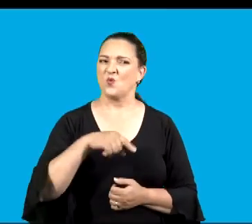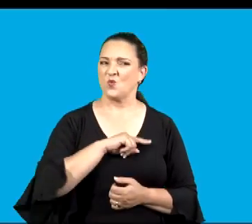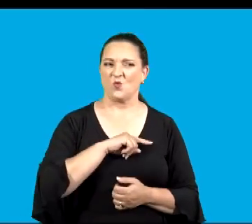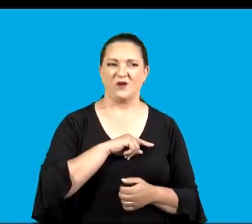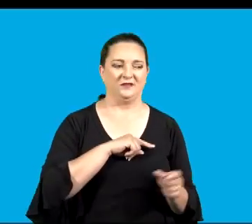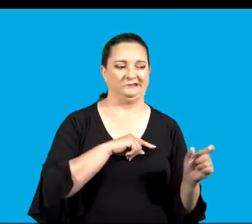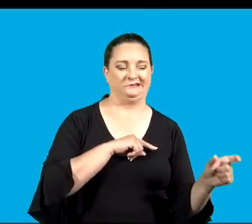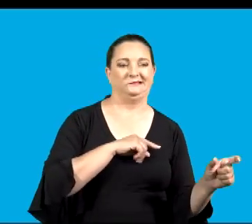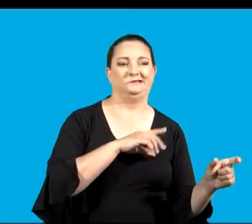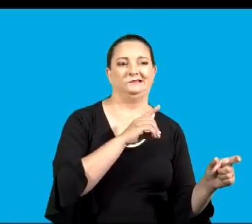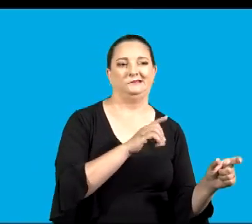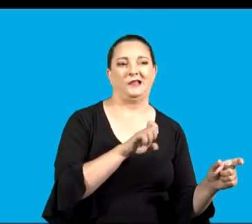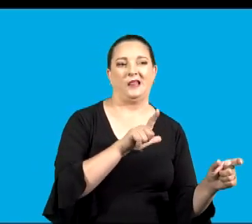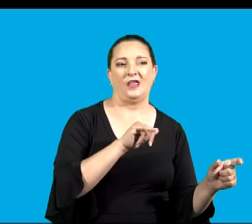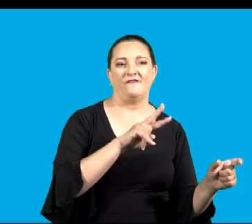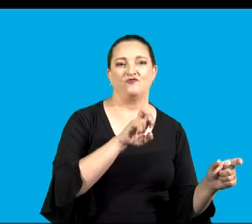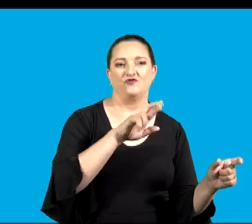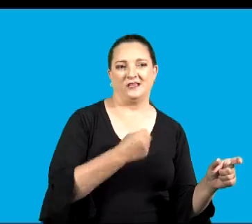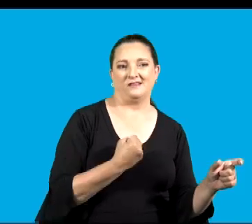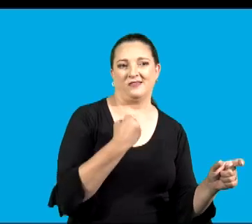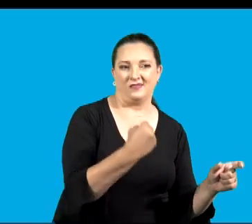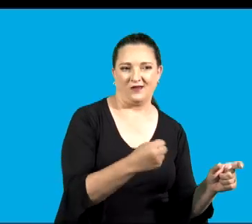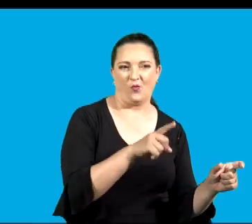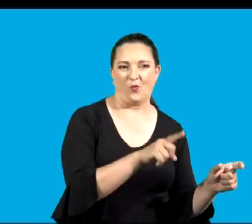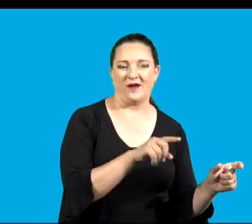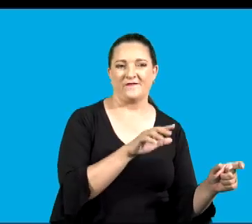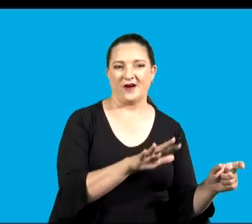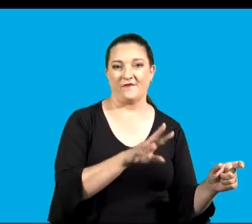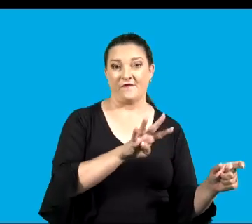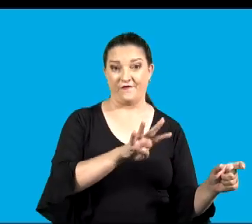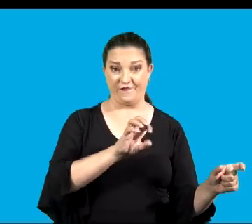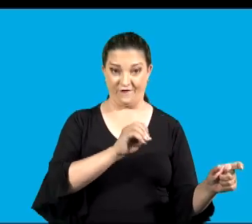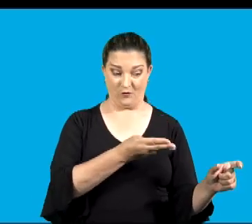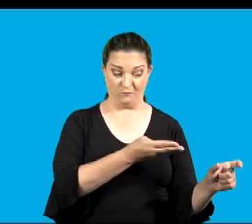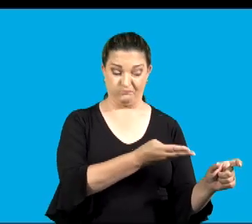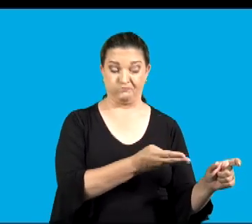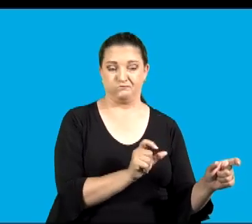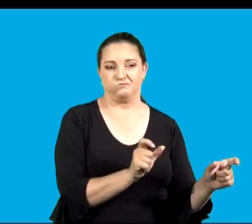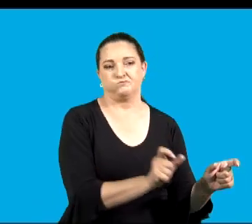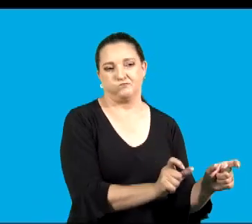the delivery, which is 1,540. So I'll come here, then I'll say